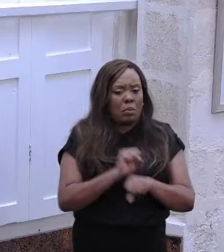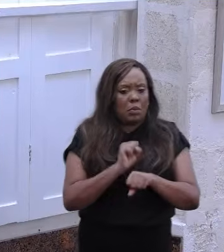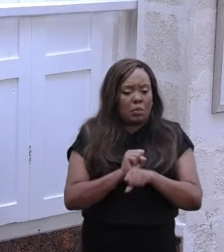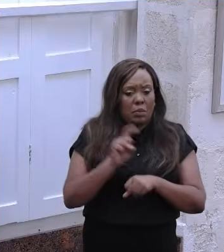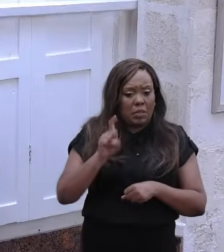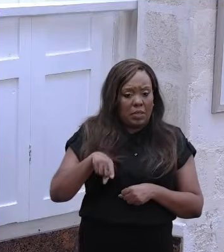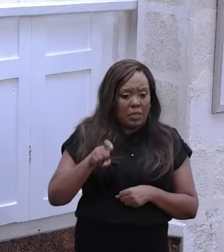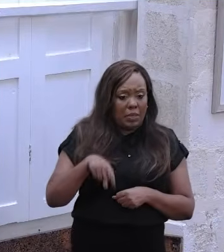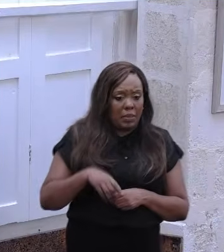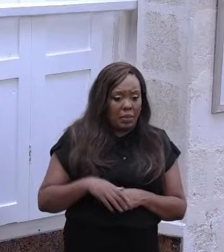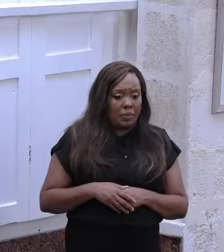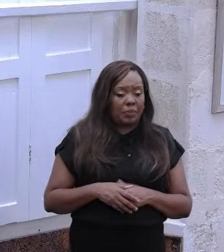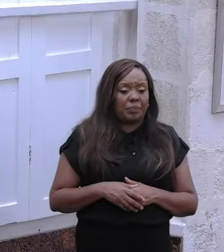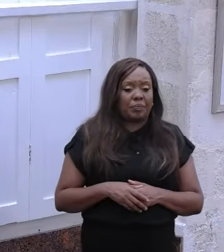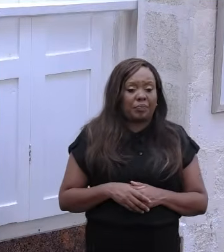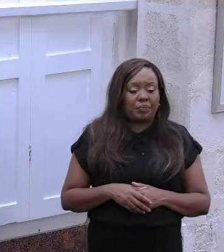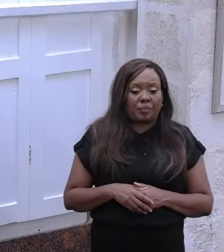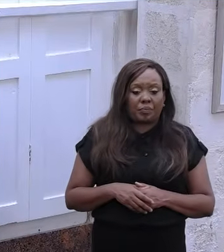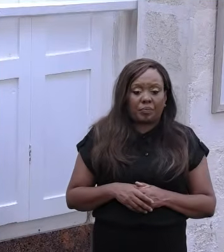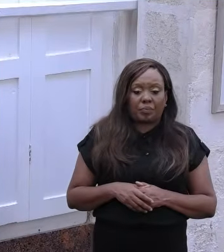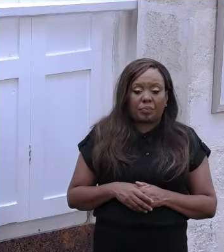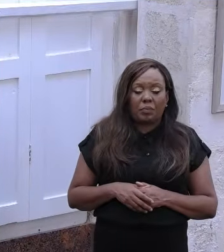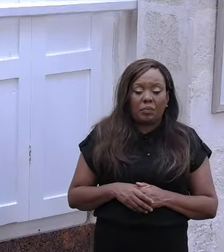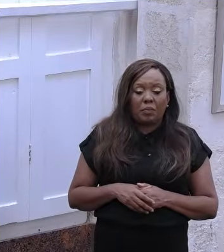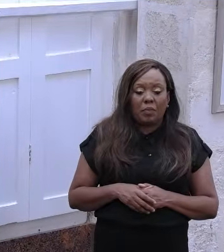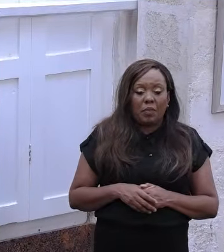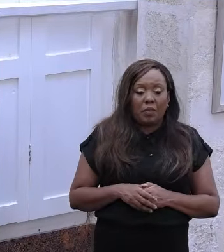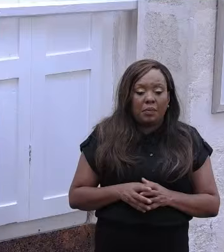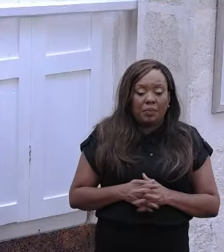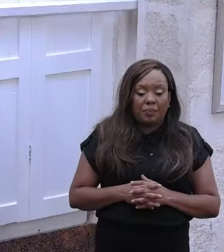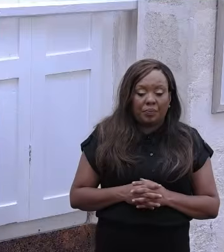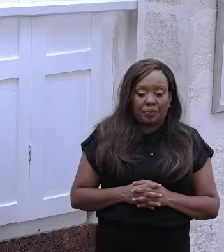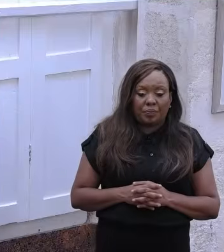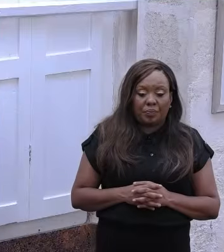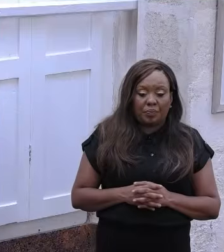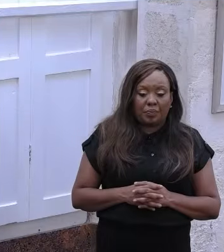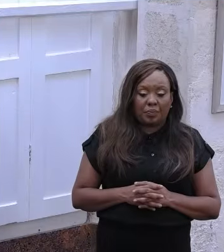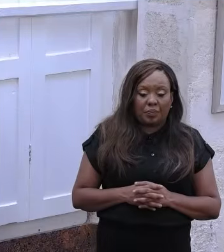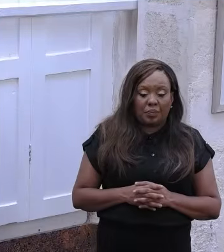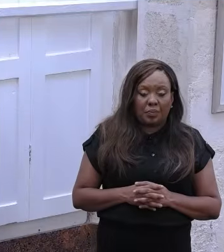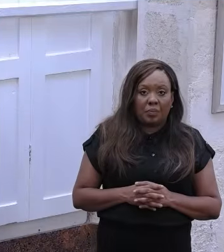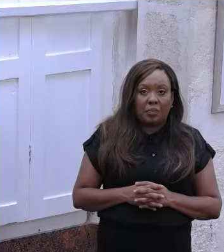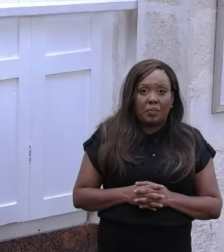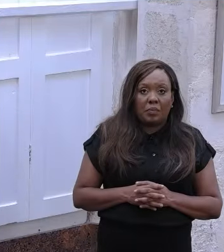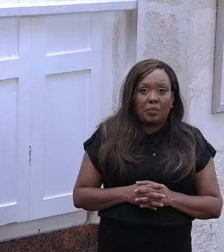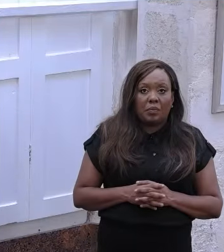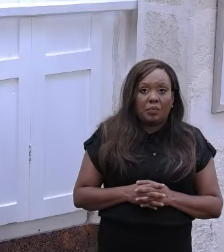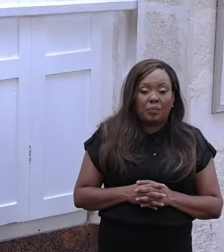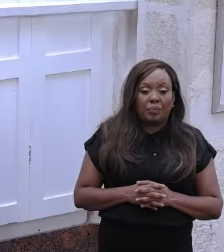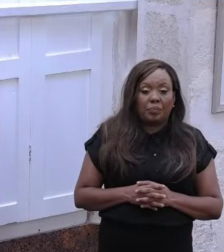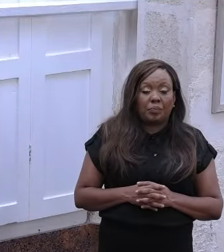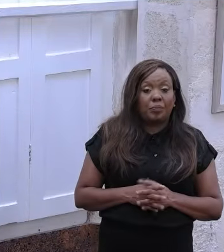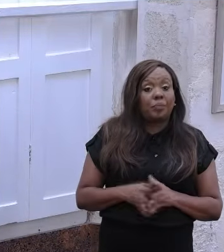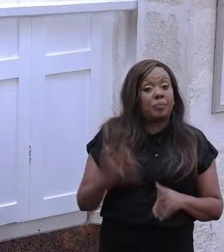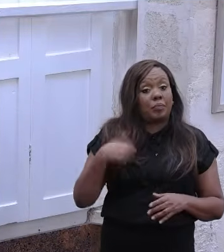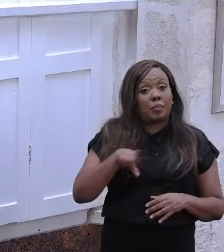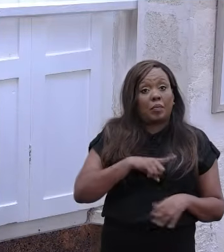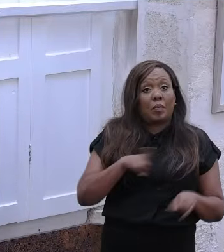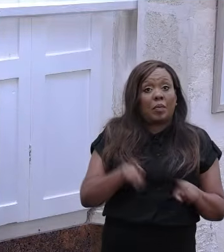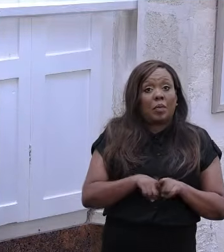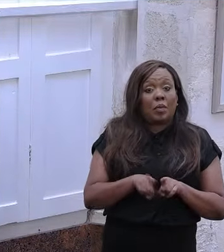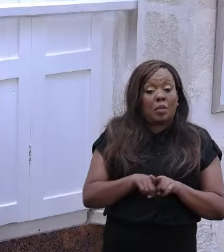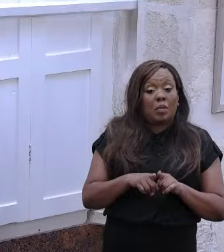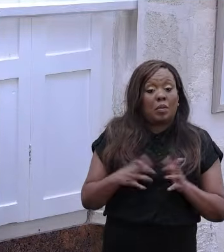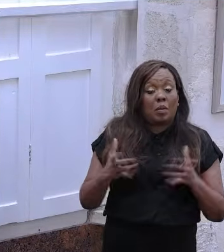The employer and business bodies were supportive of the managed migration, urged alignment with the Barbados population policy that was